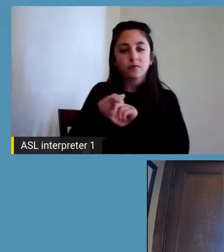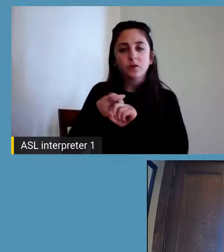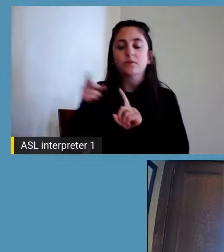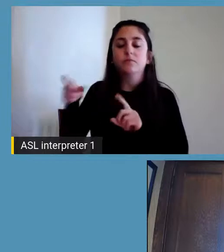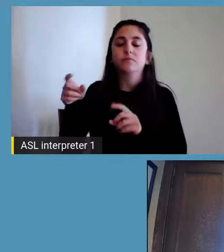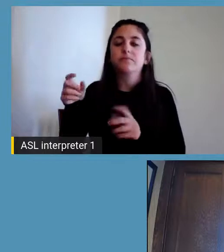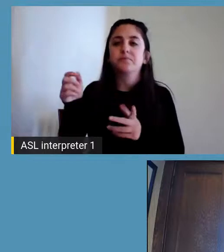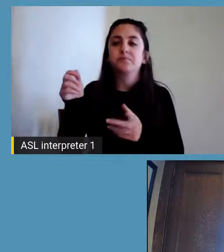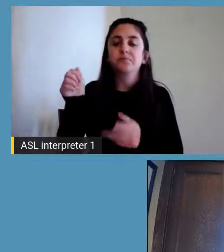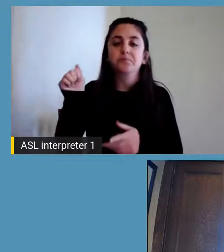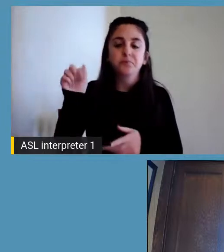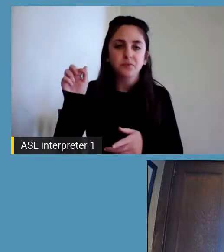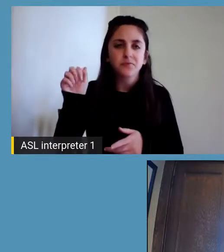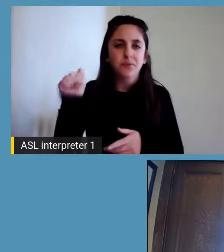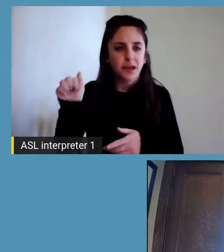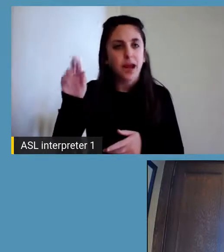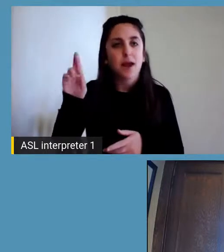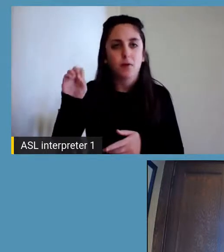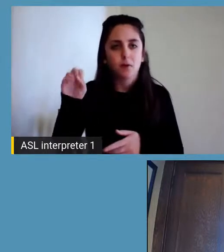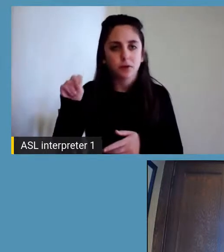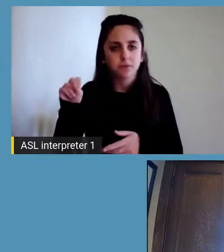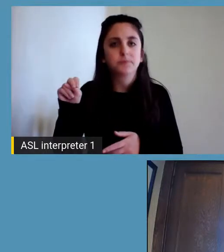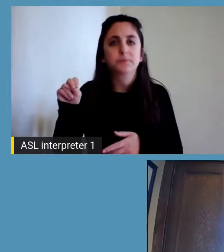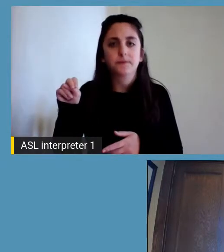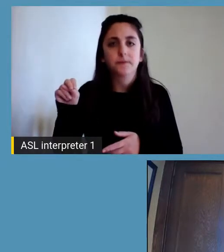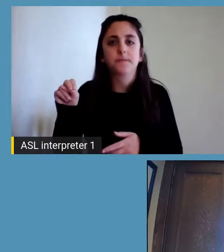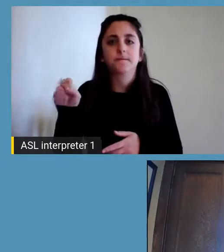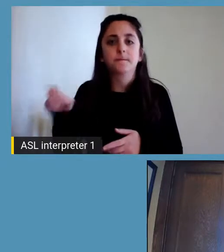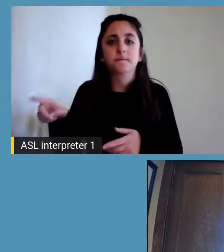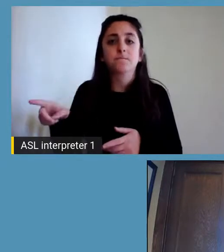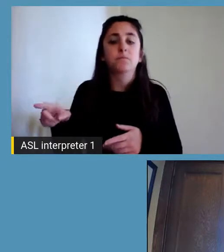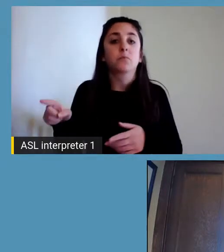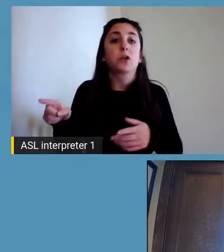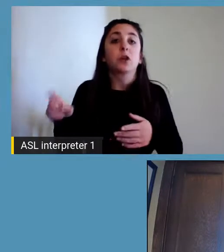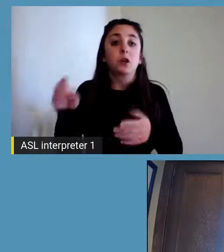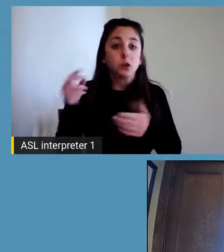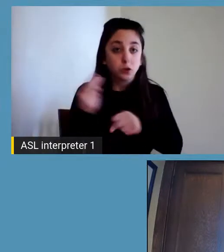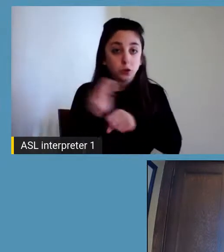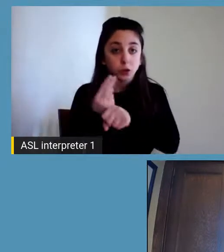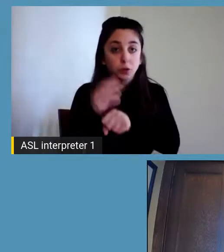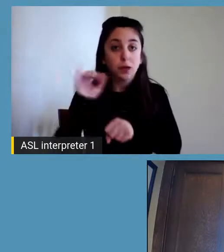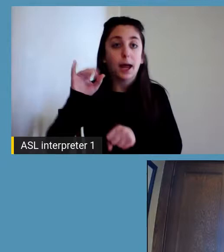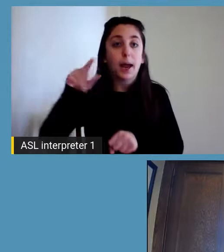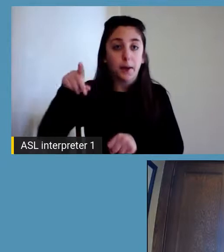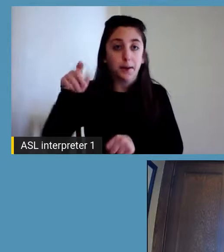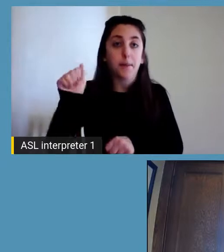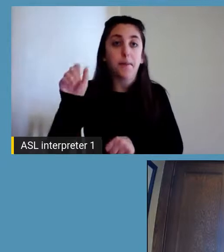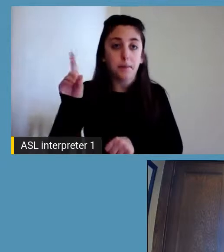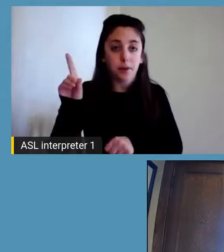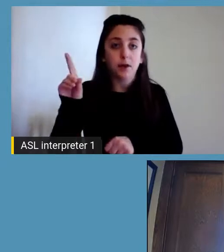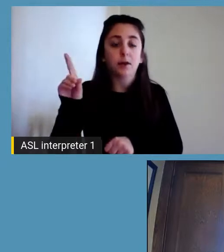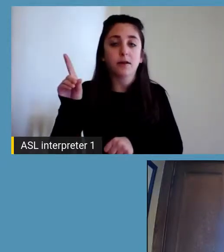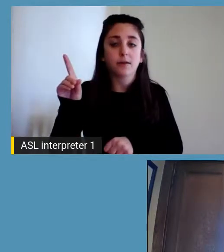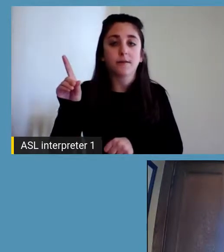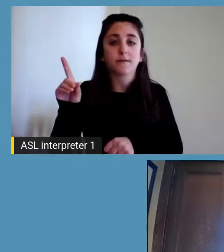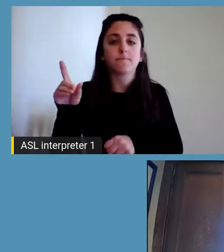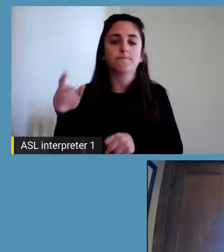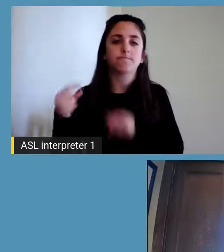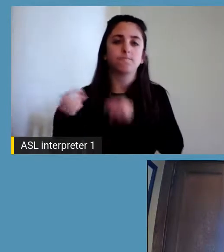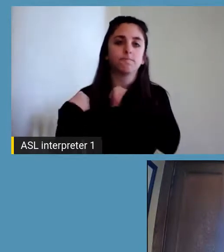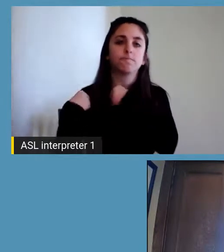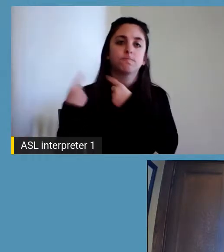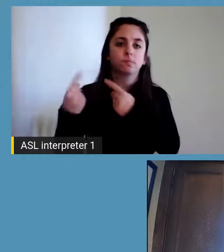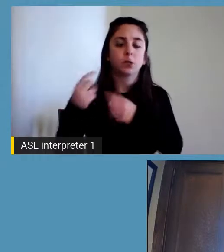Hilton, and he's actually created something that works with the iPad. And so for years we have been